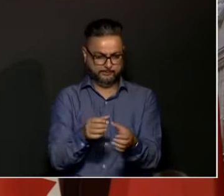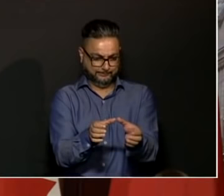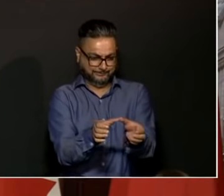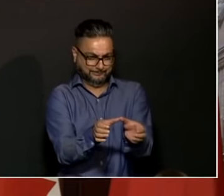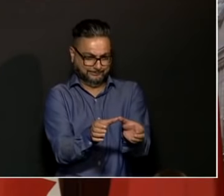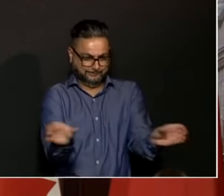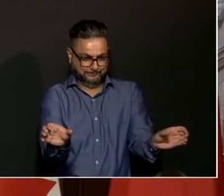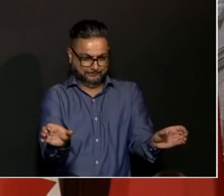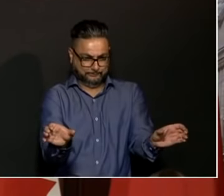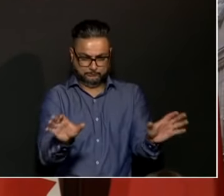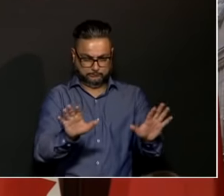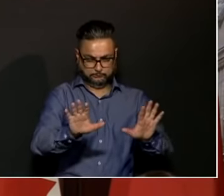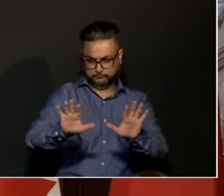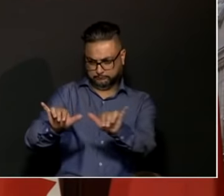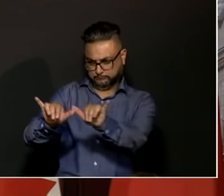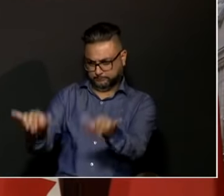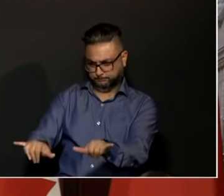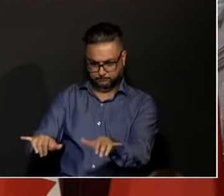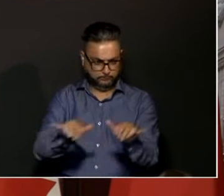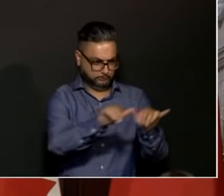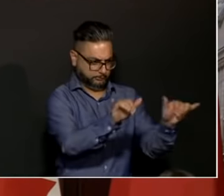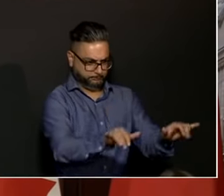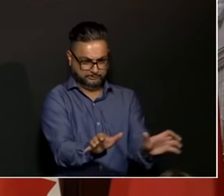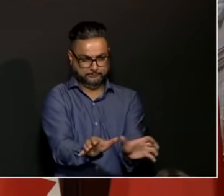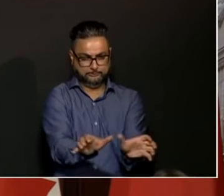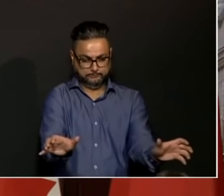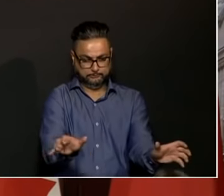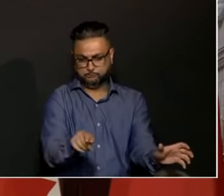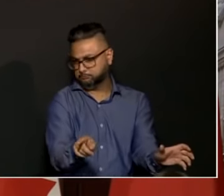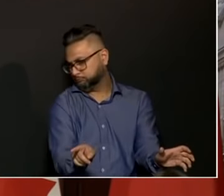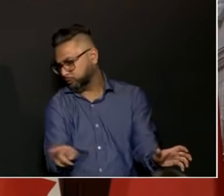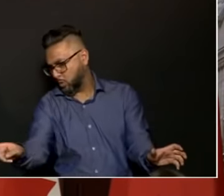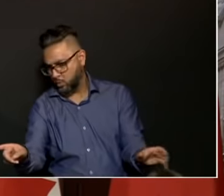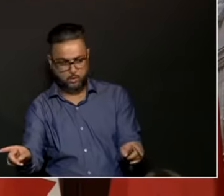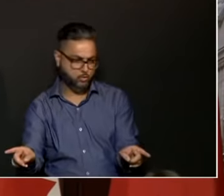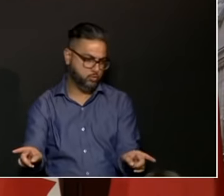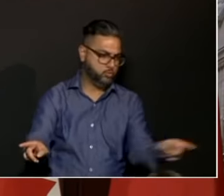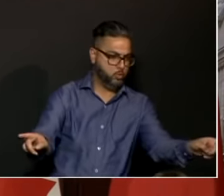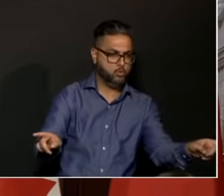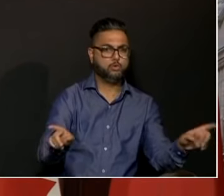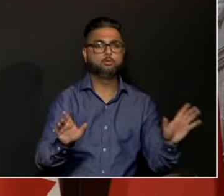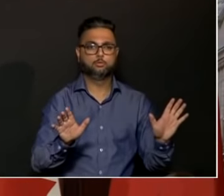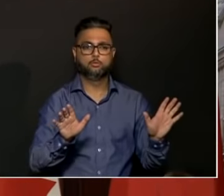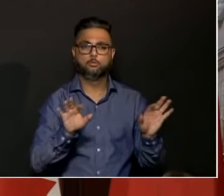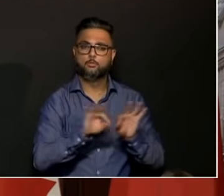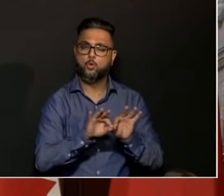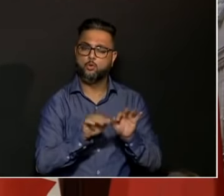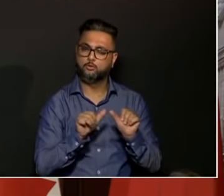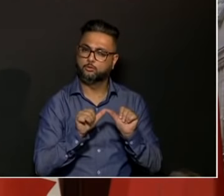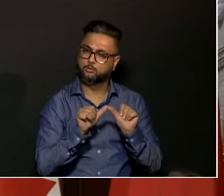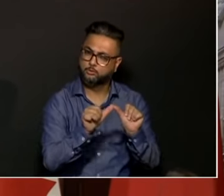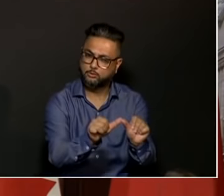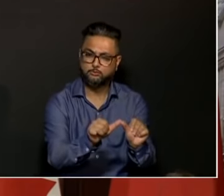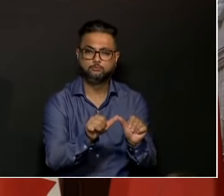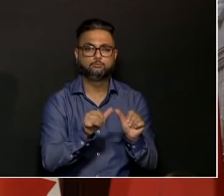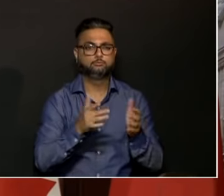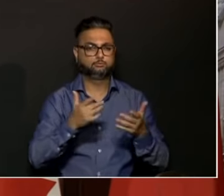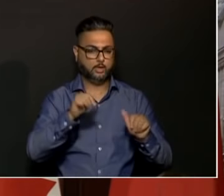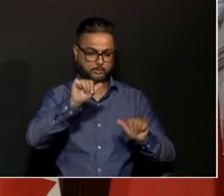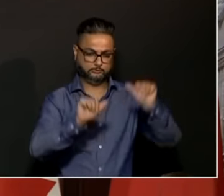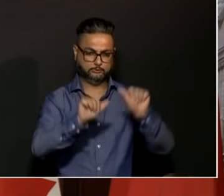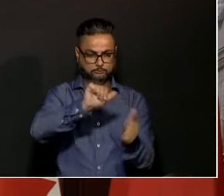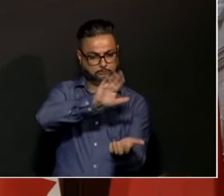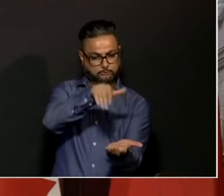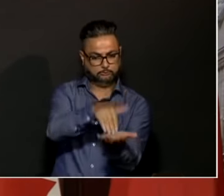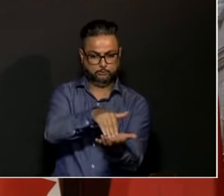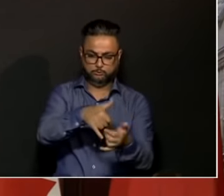faster responses for the people that need them urgently. And of course, we're going to continue to keep all of our assessment offices open, assessment